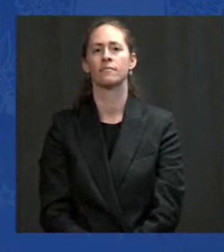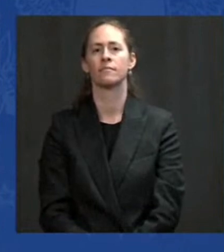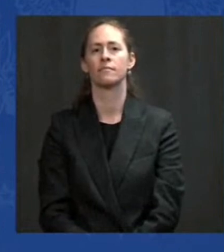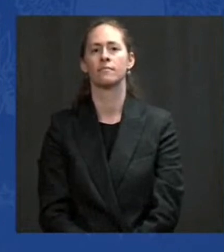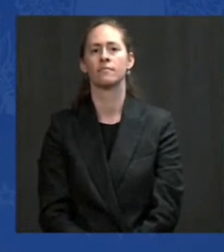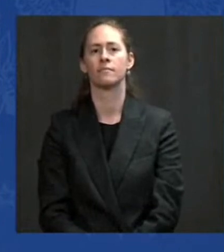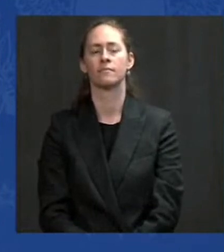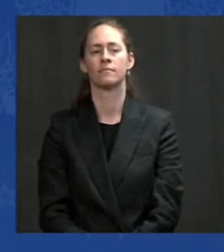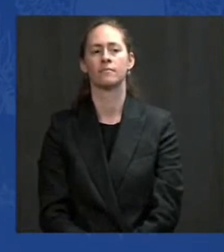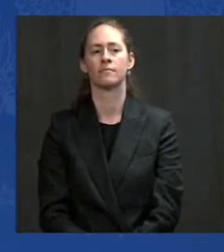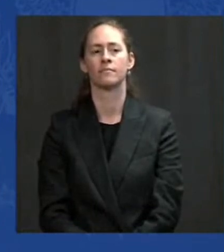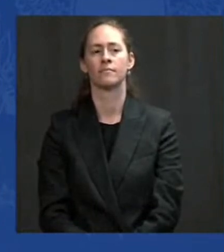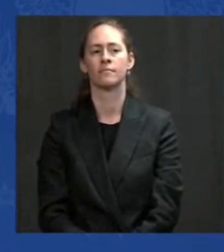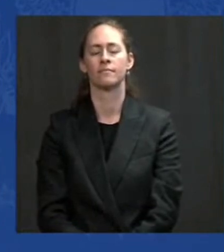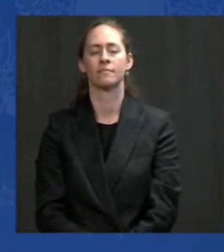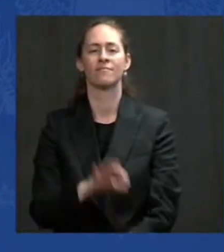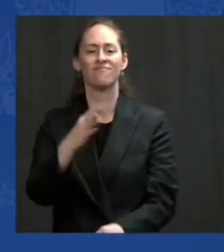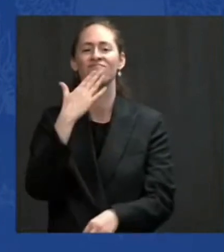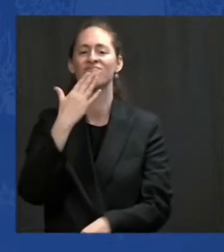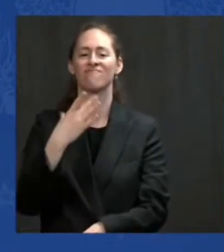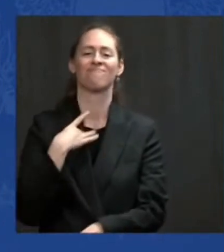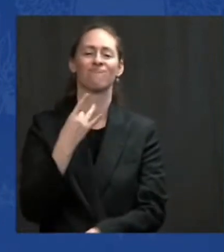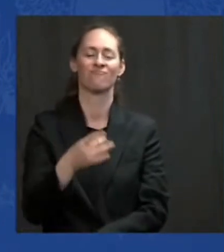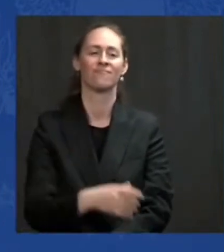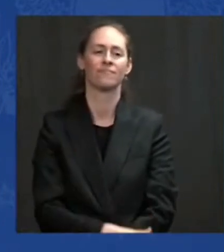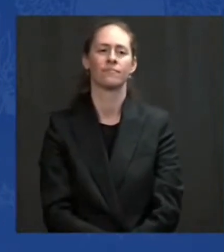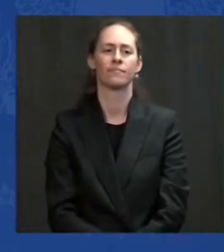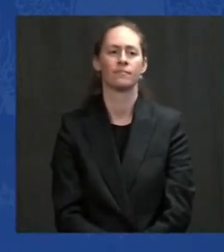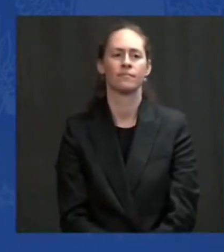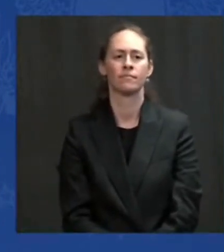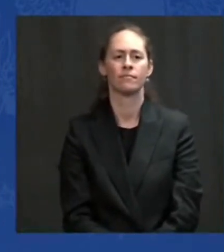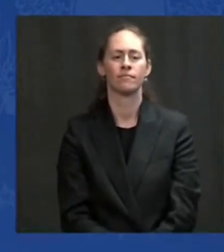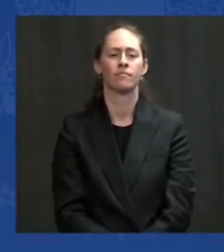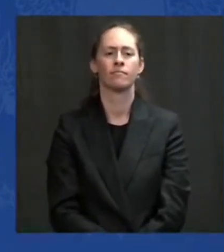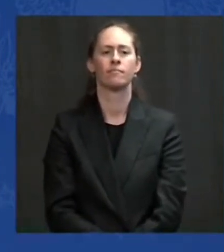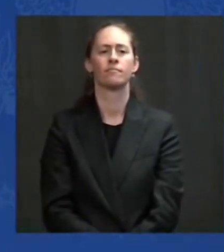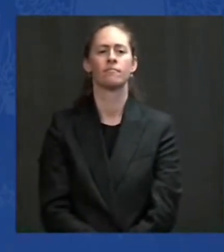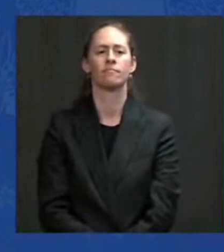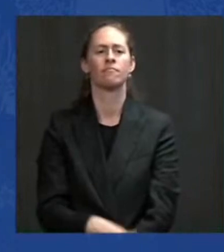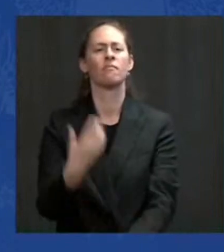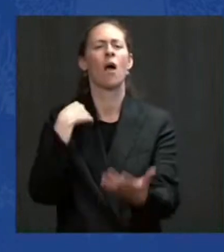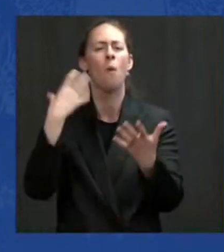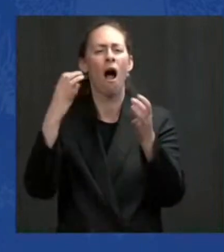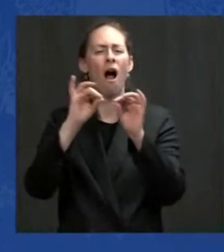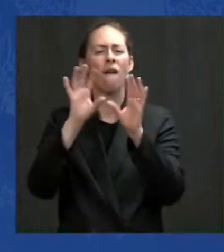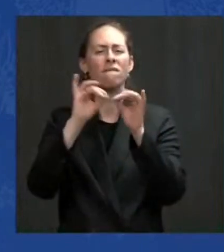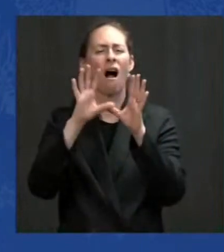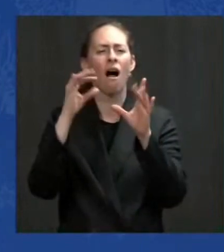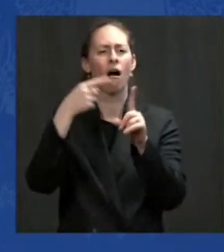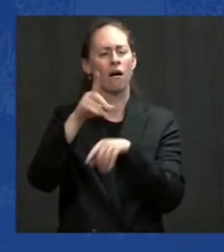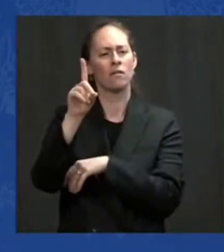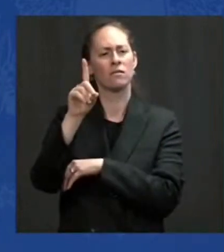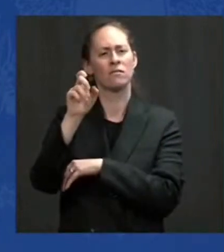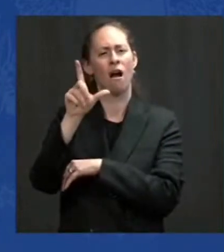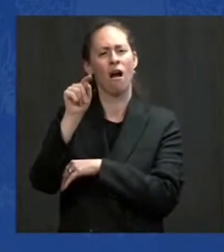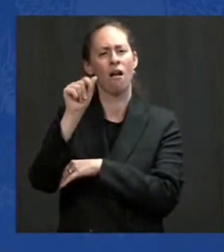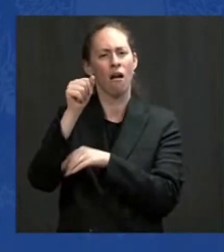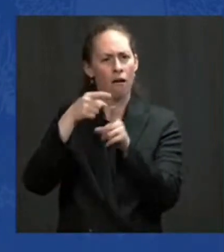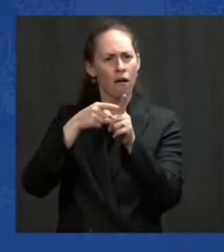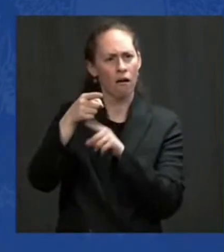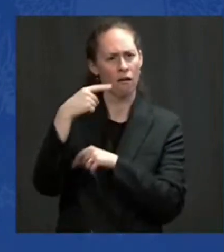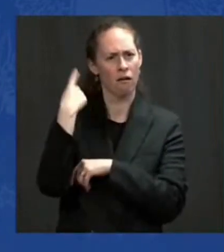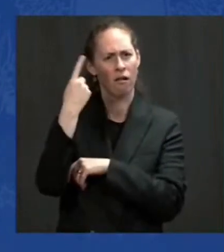Hi, thanks for taking my question. One clarification on the Delta variant. Can you say how accurate you think the